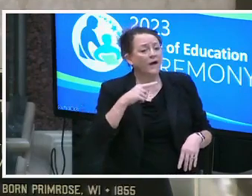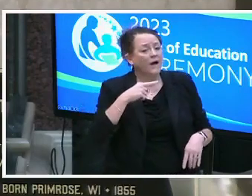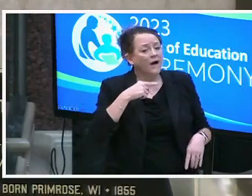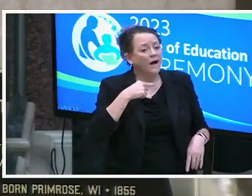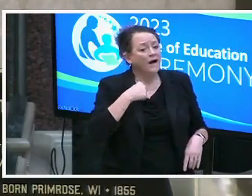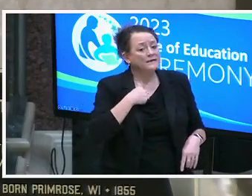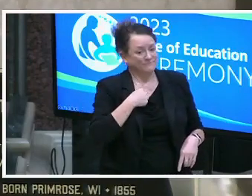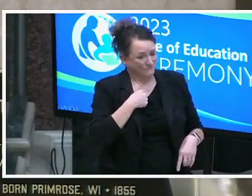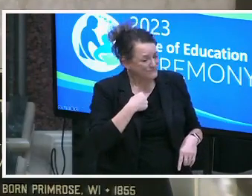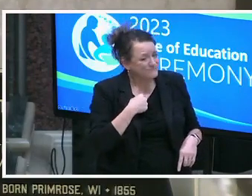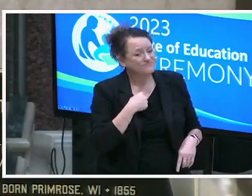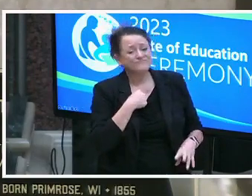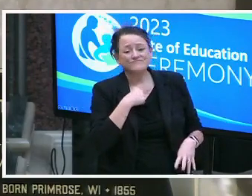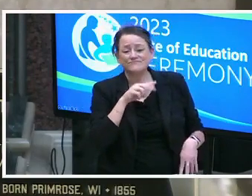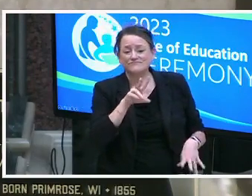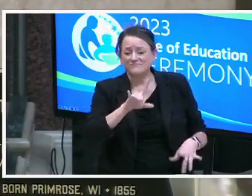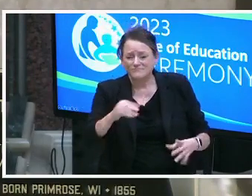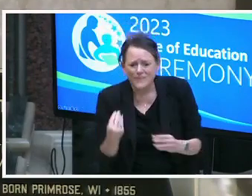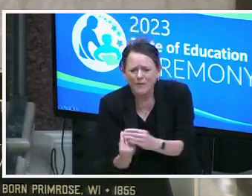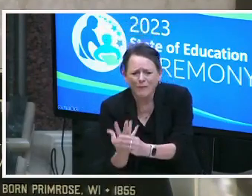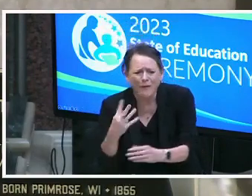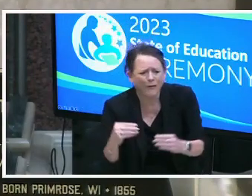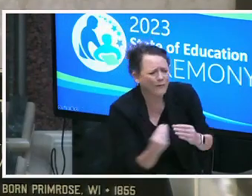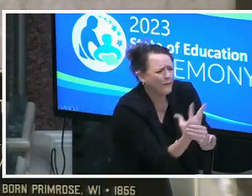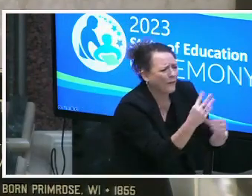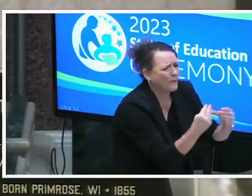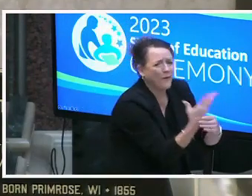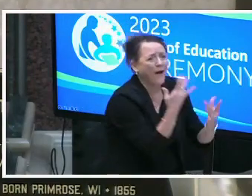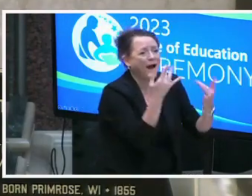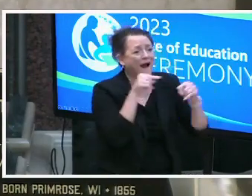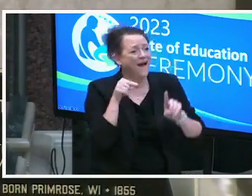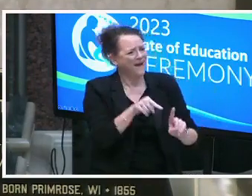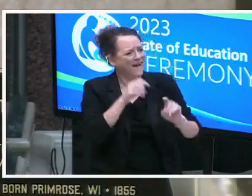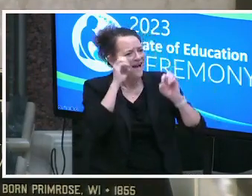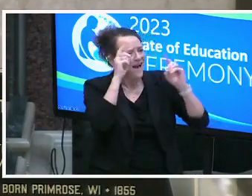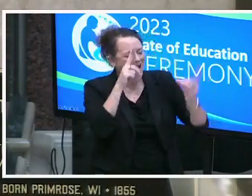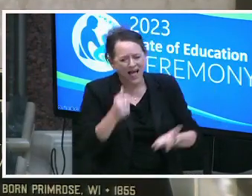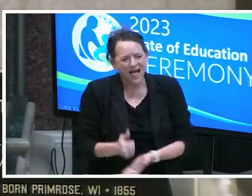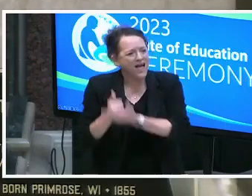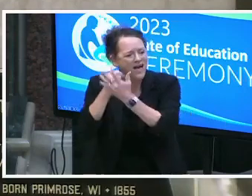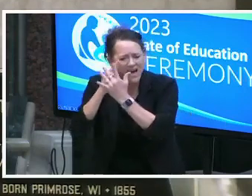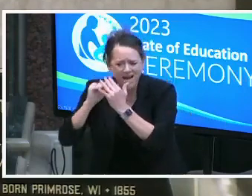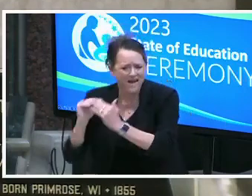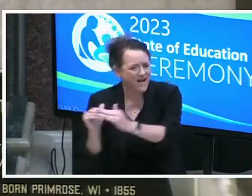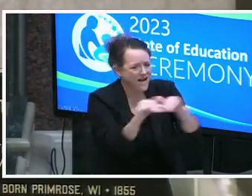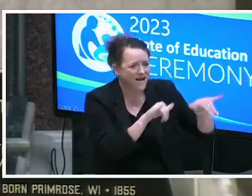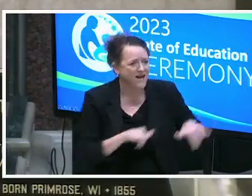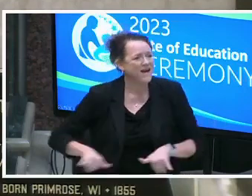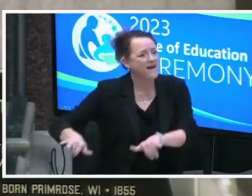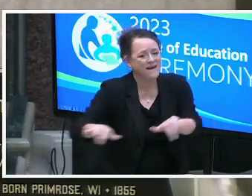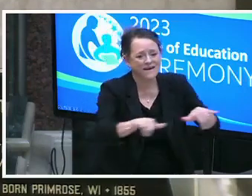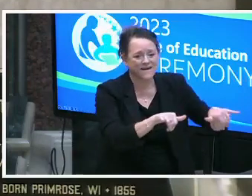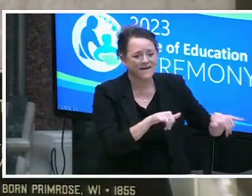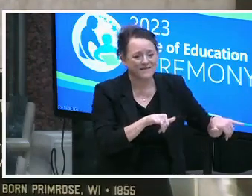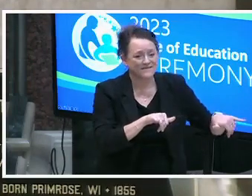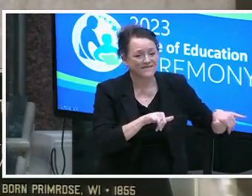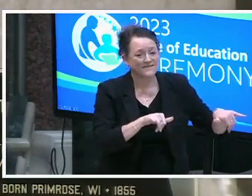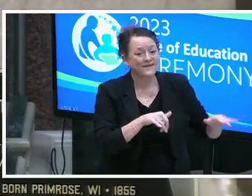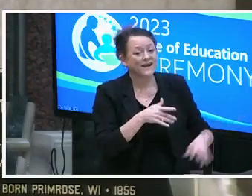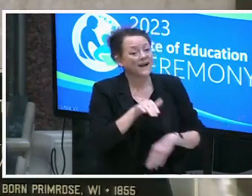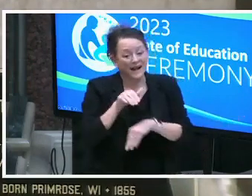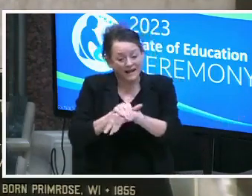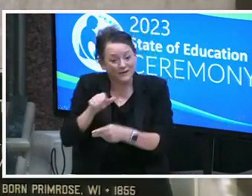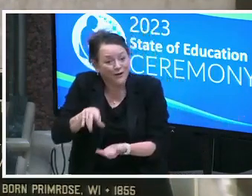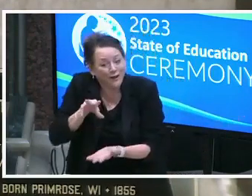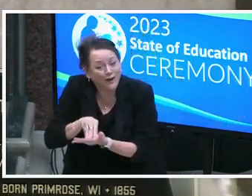educational equity that meets their needs. What is best for my English learners, what is best